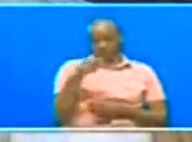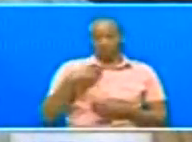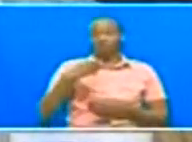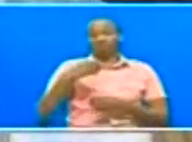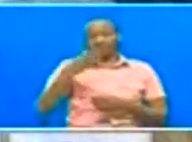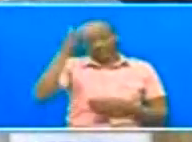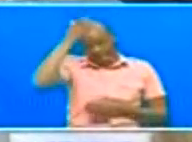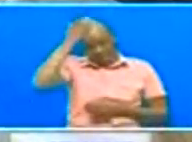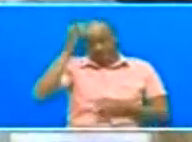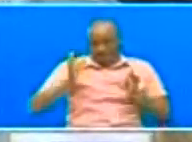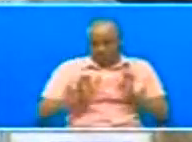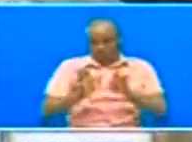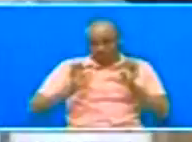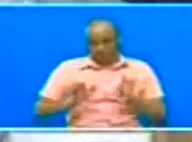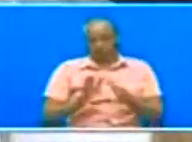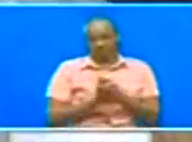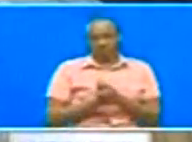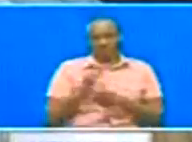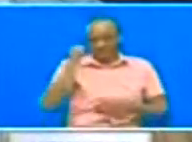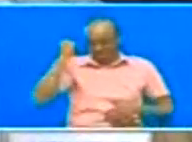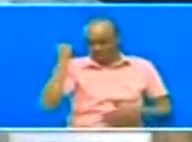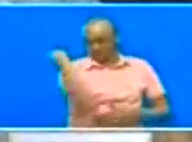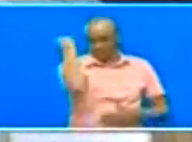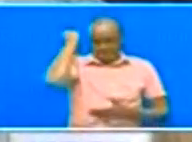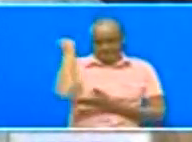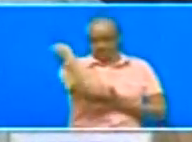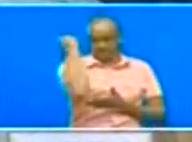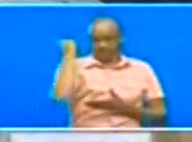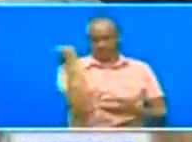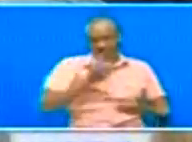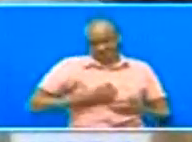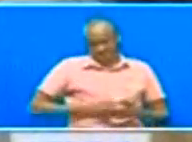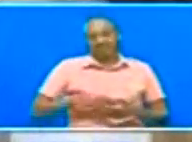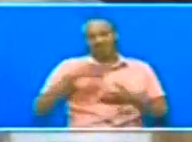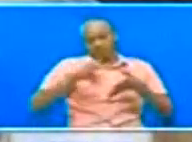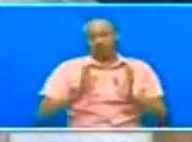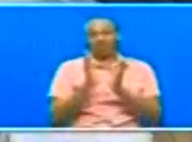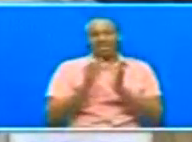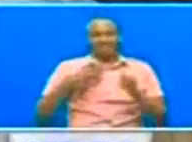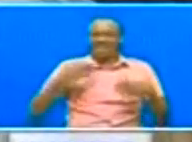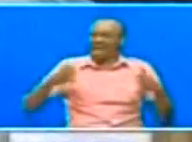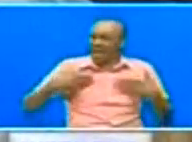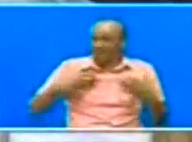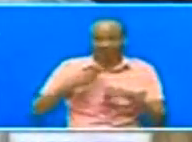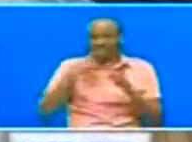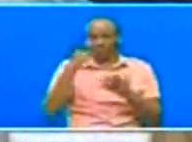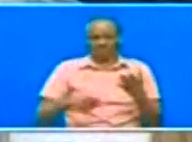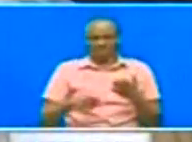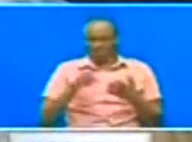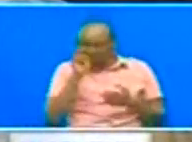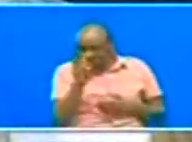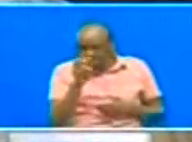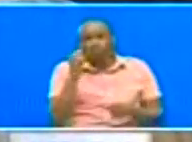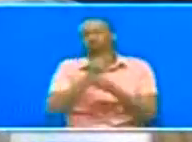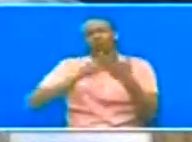push my belly with his elbow. And that's how Nevi was born. I was so happy, but then he said, have you seen what you